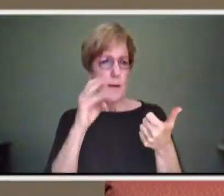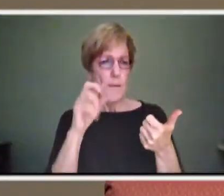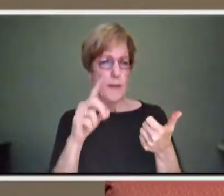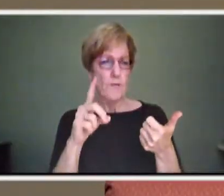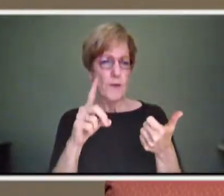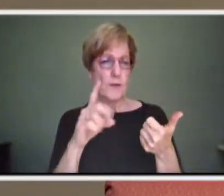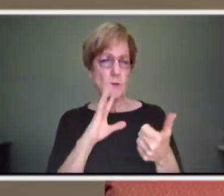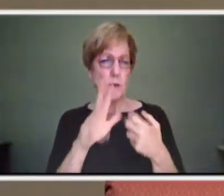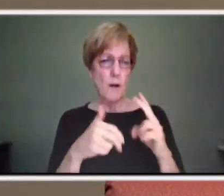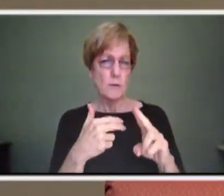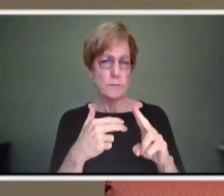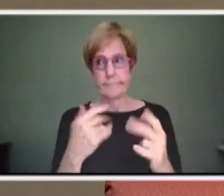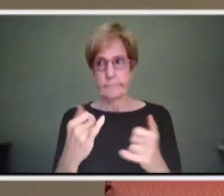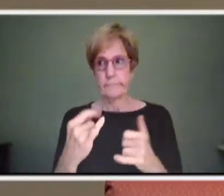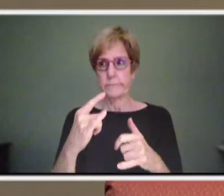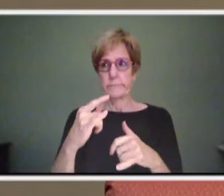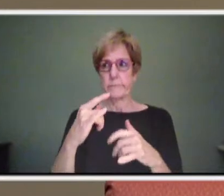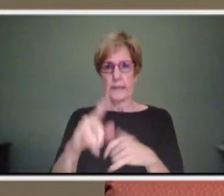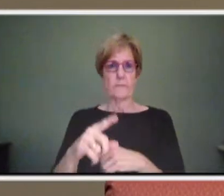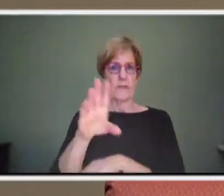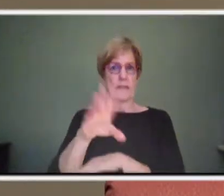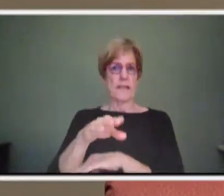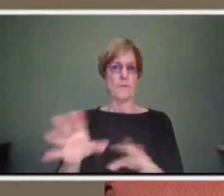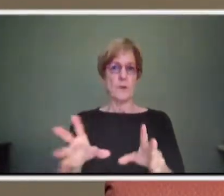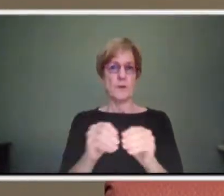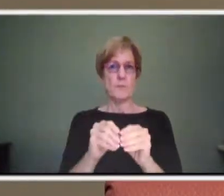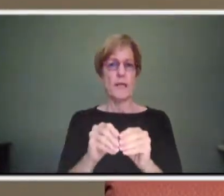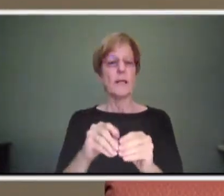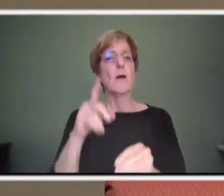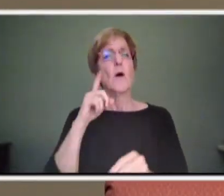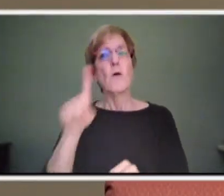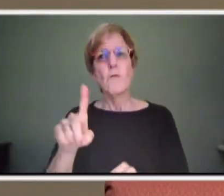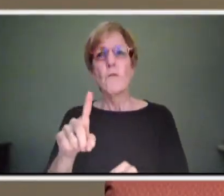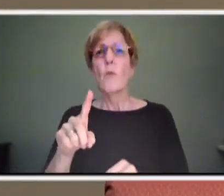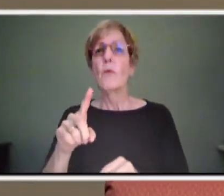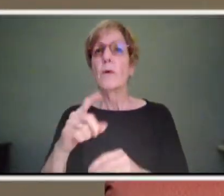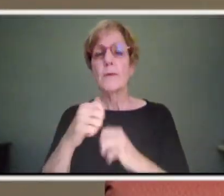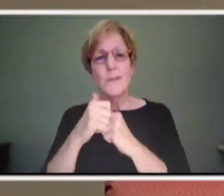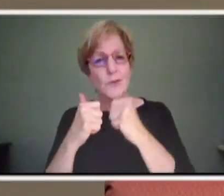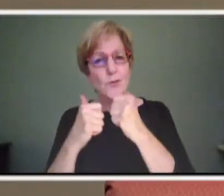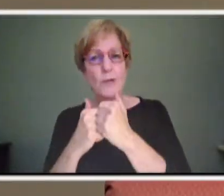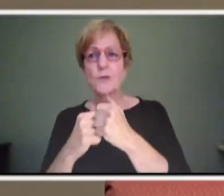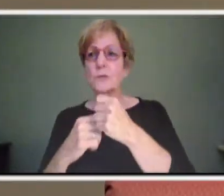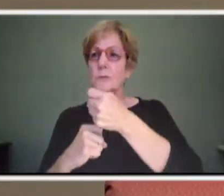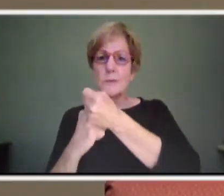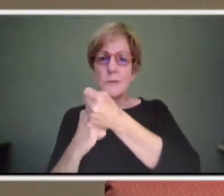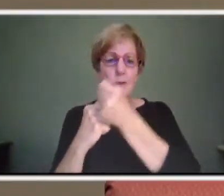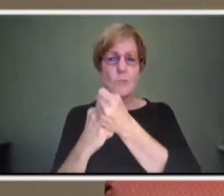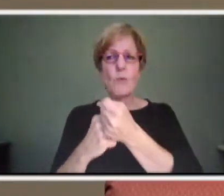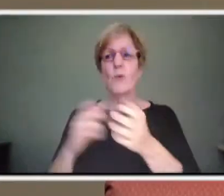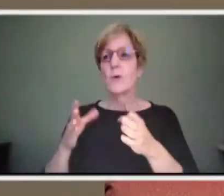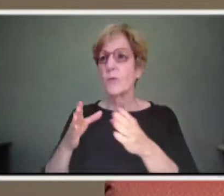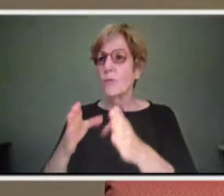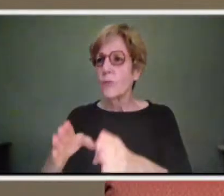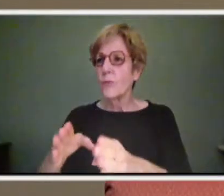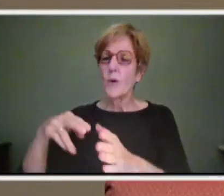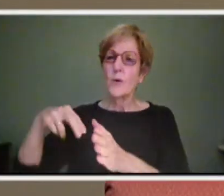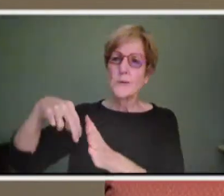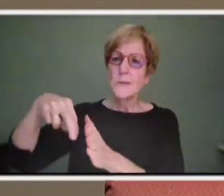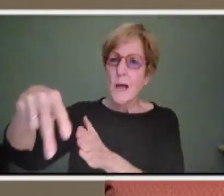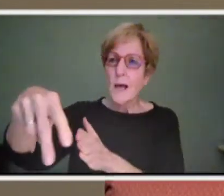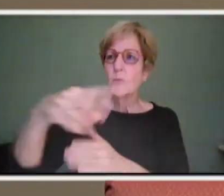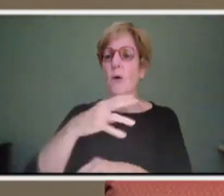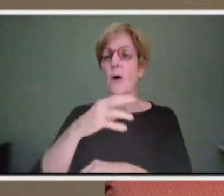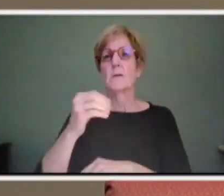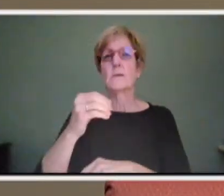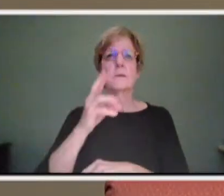earlier today in reference to infrastructure, and I get it. I get that we're a